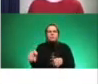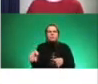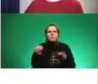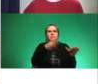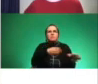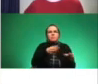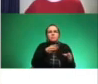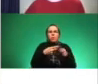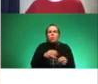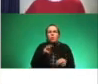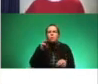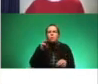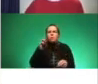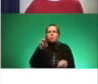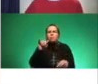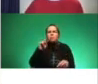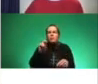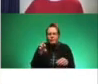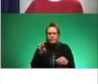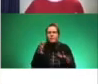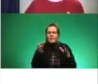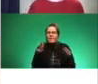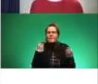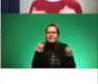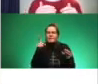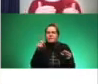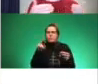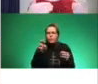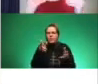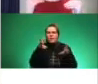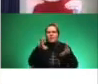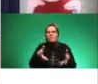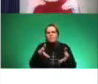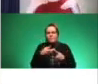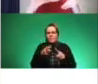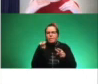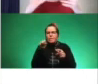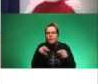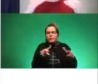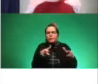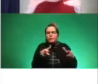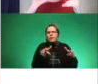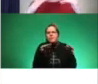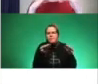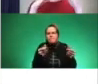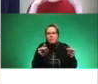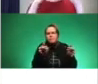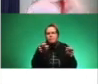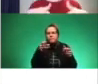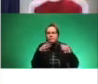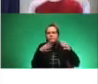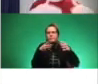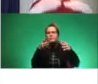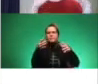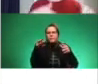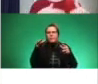a, we call that a moraine. It's sort of like a sand dune left behind by the glacier. As it melts through the top, it kind of